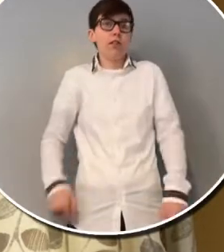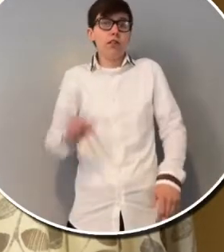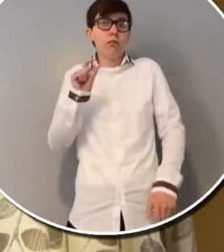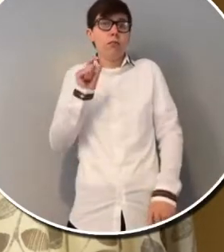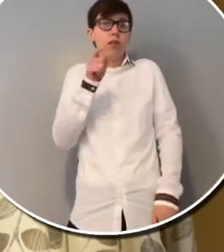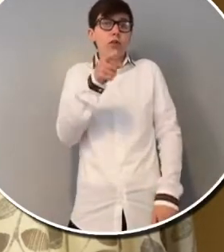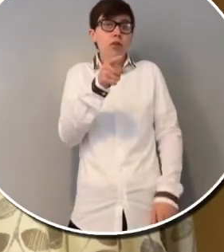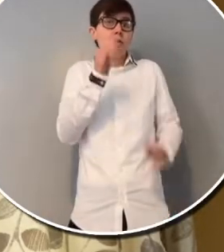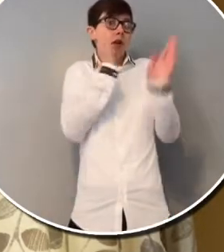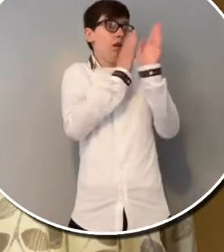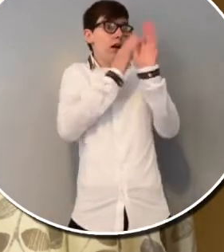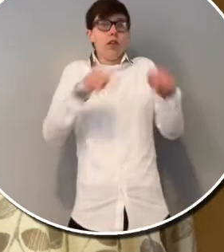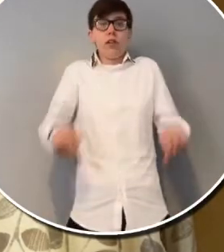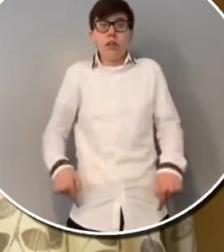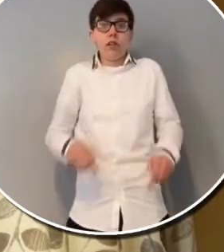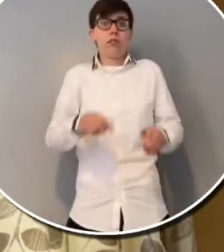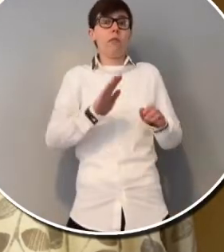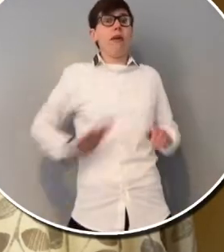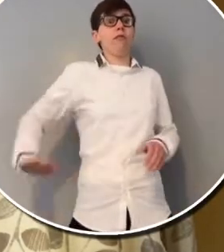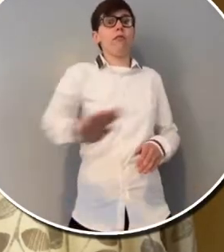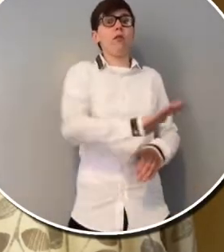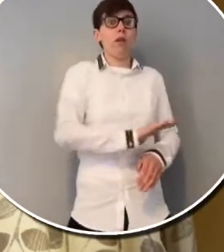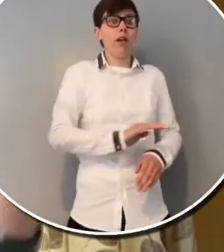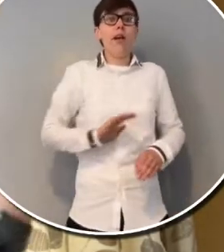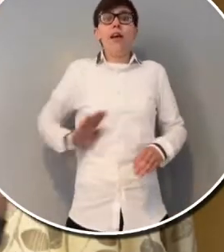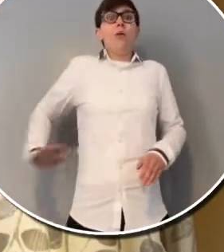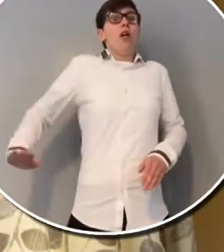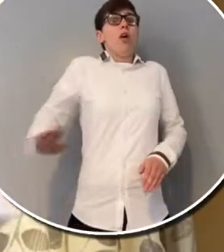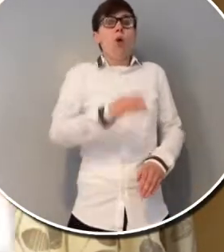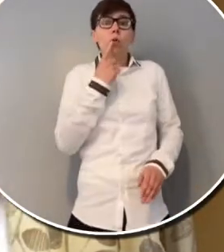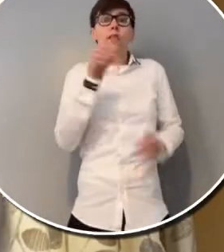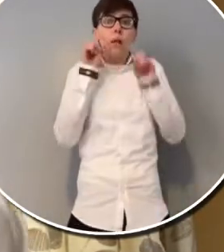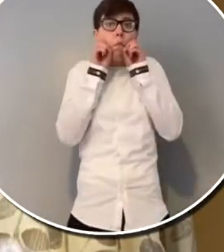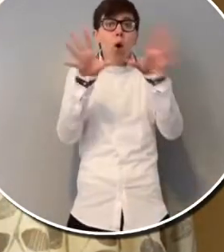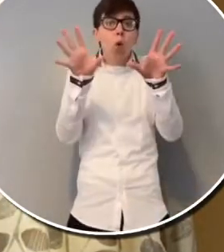from everyone. And then we all say boo.